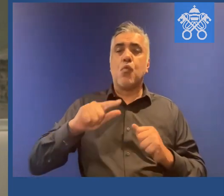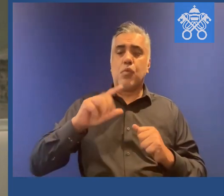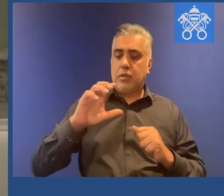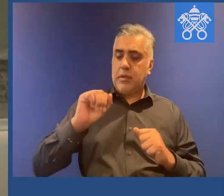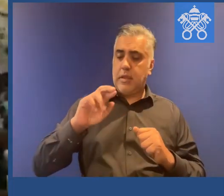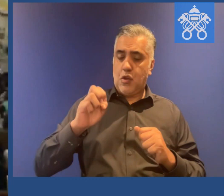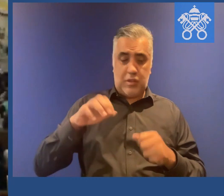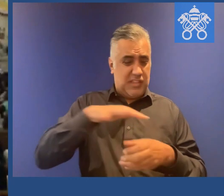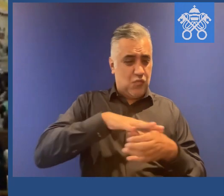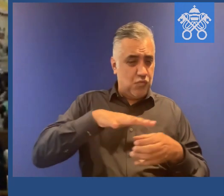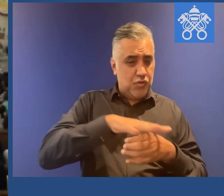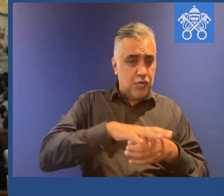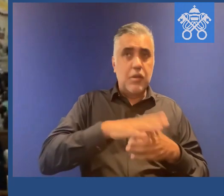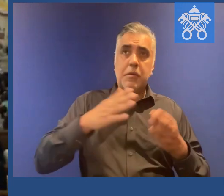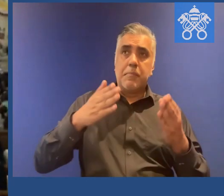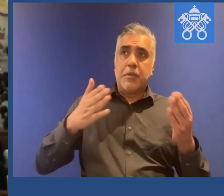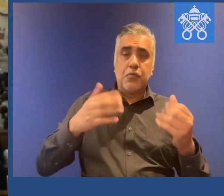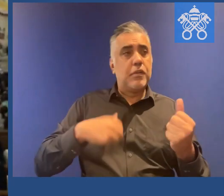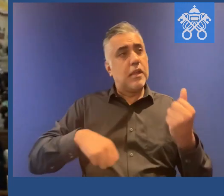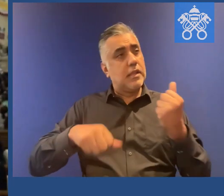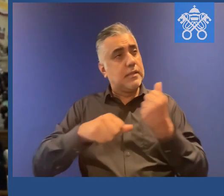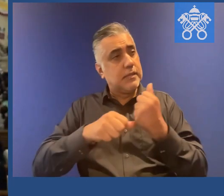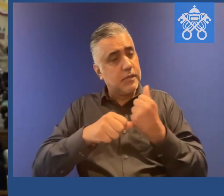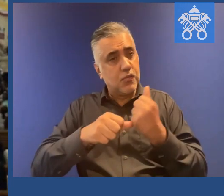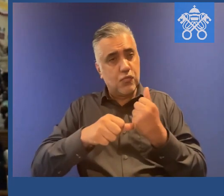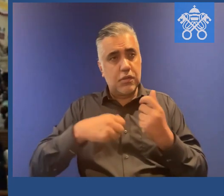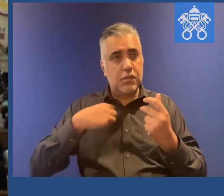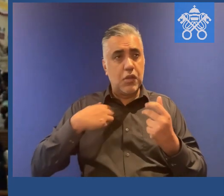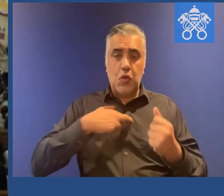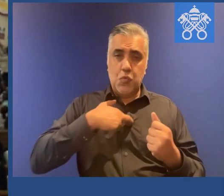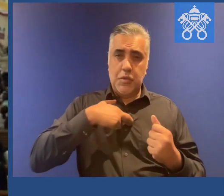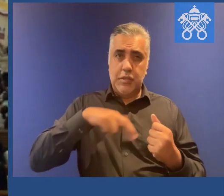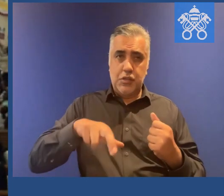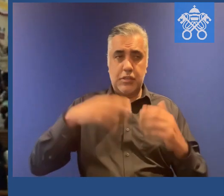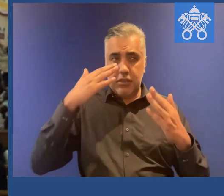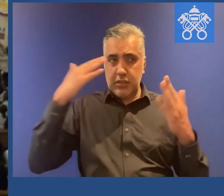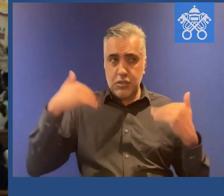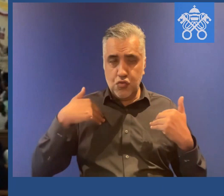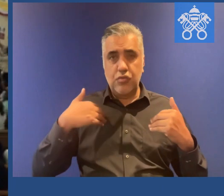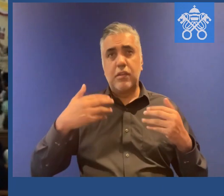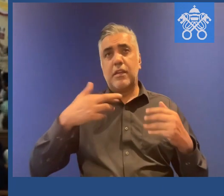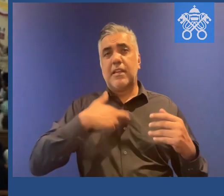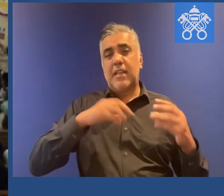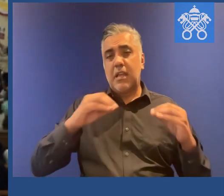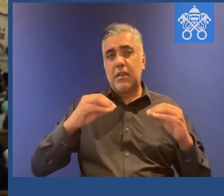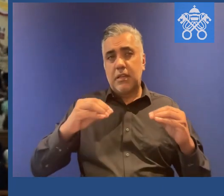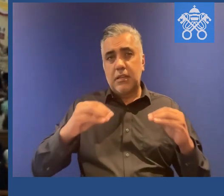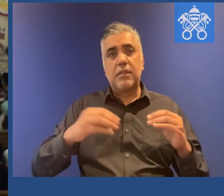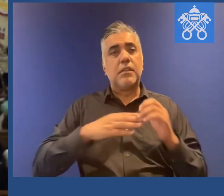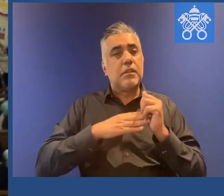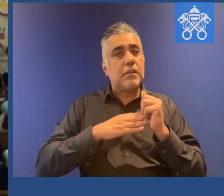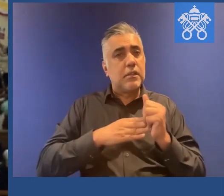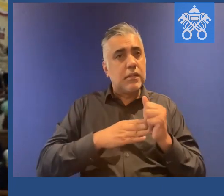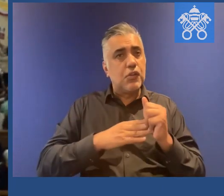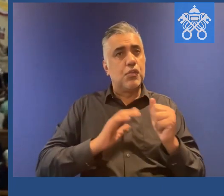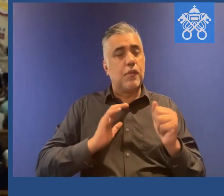region, parish priests, assistant priests, religious sisters, catechists, leaders